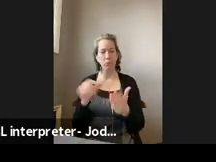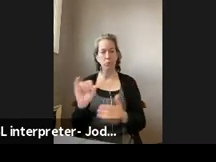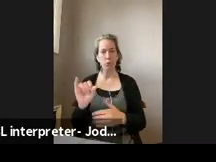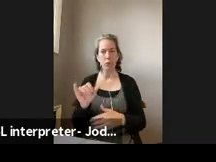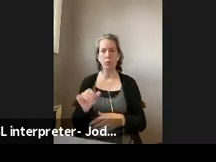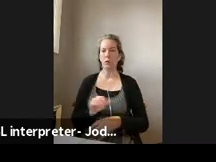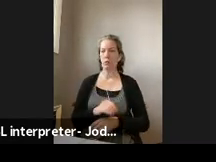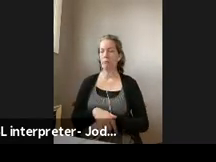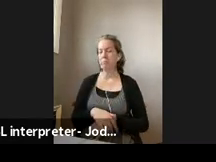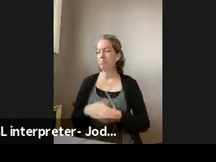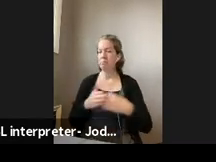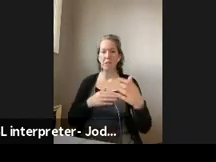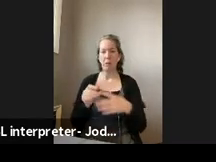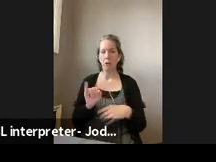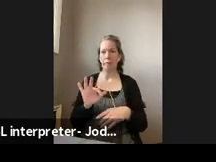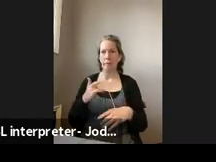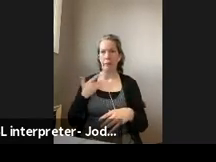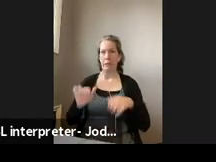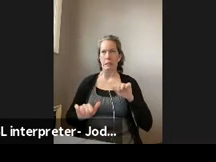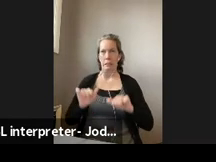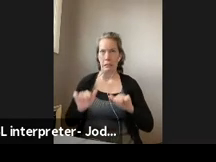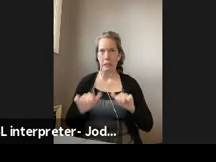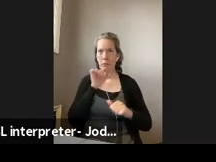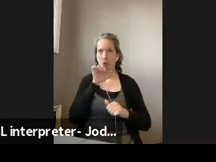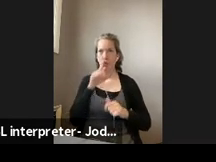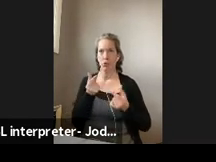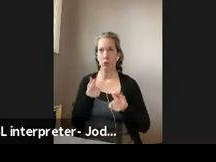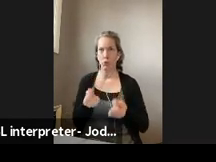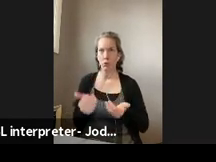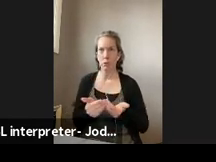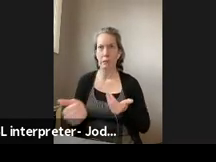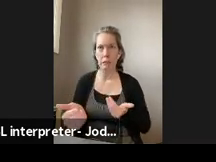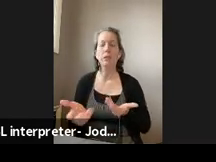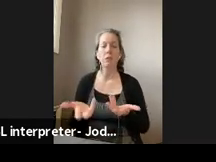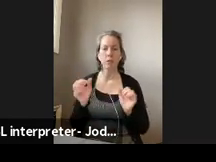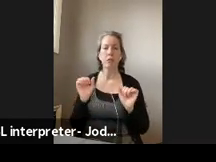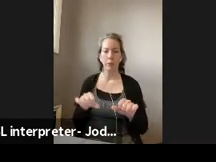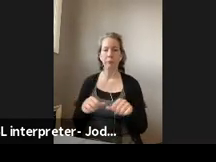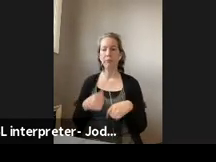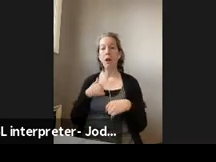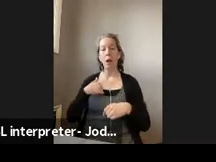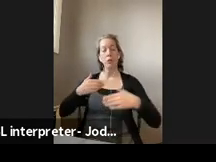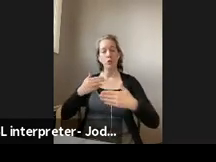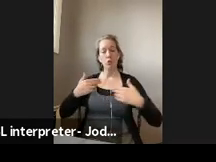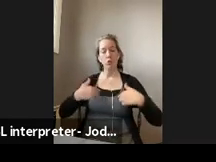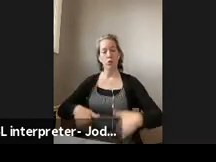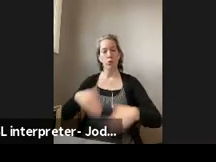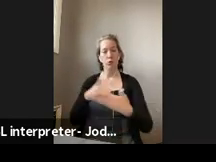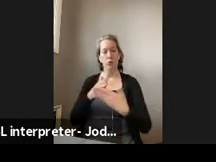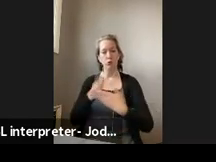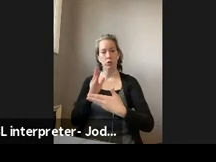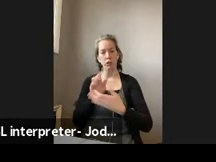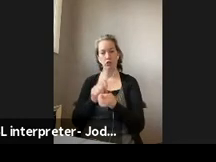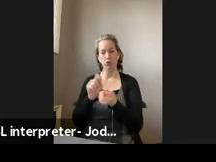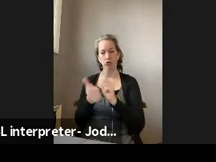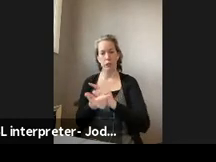do, we can give you a ring. I also think I'm an unofficial human resources translator. So if you want to kind of have an